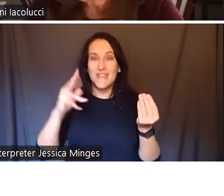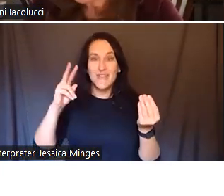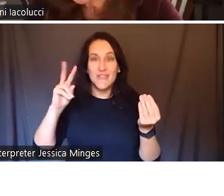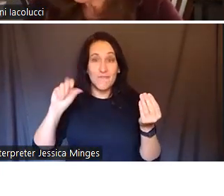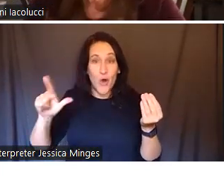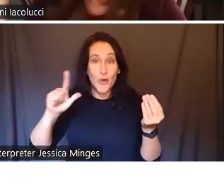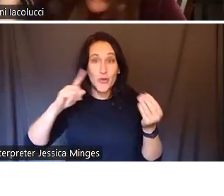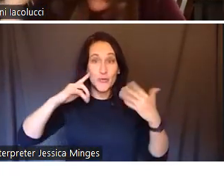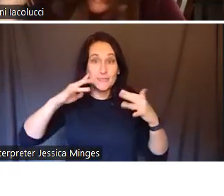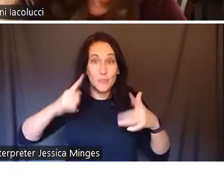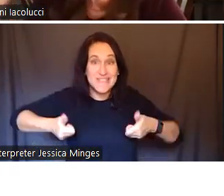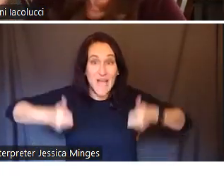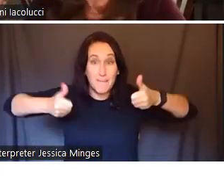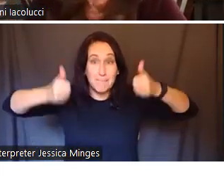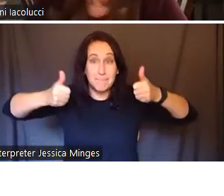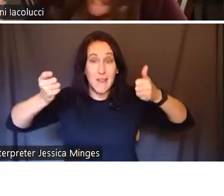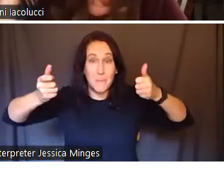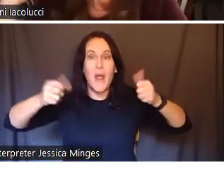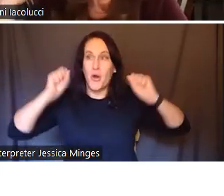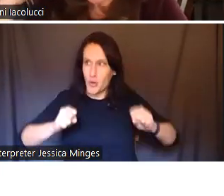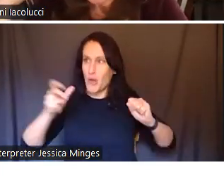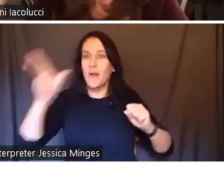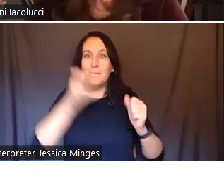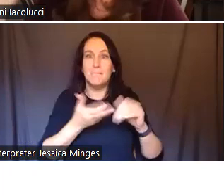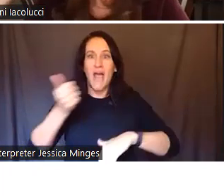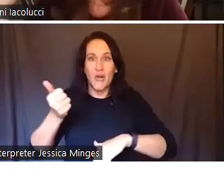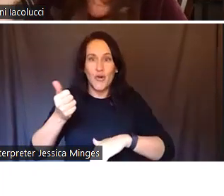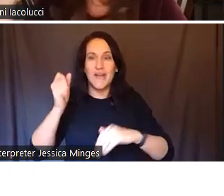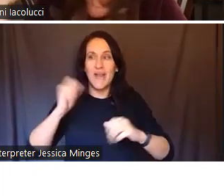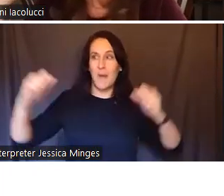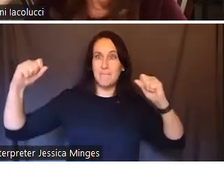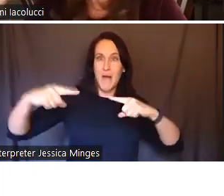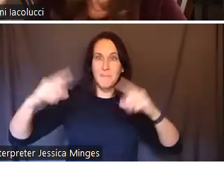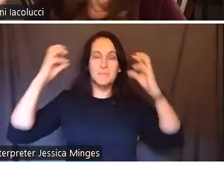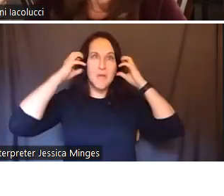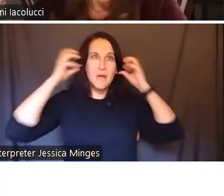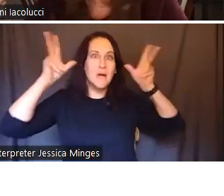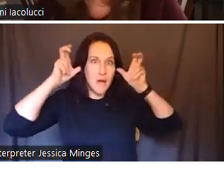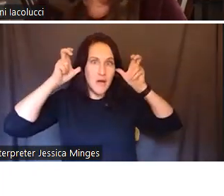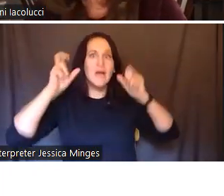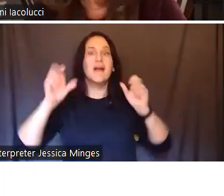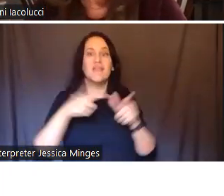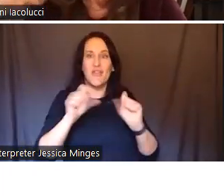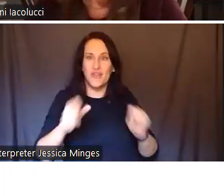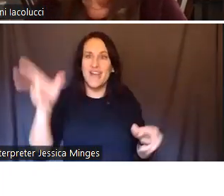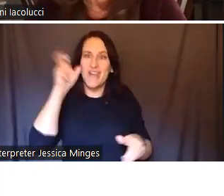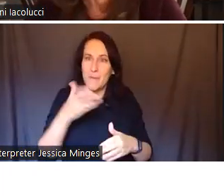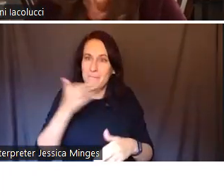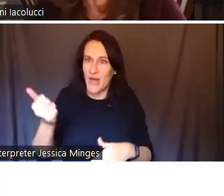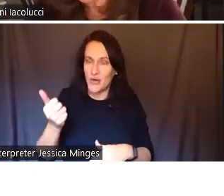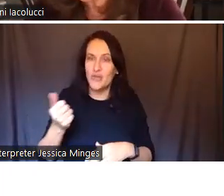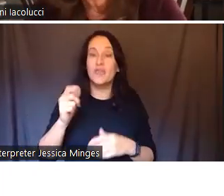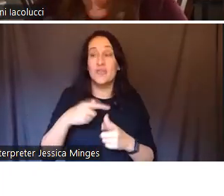bit higher, they could hear better. And if it was going directly into their ears, they could hear better. And on occasion, this will